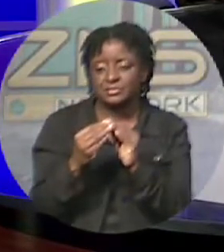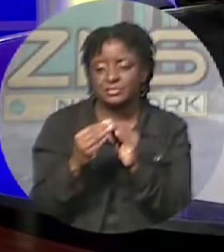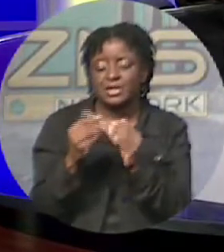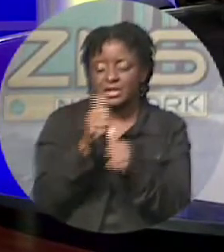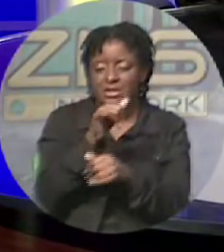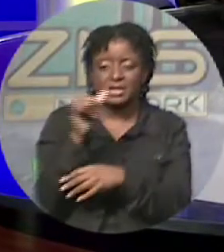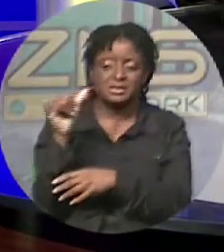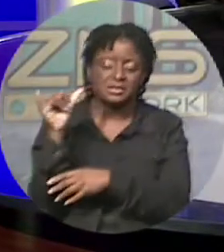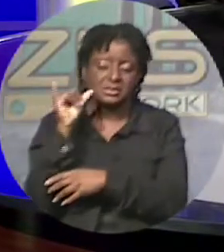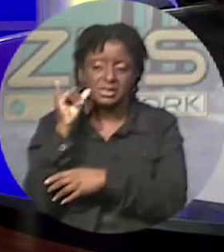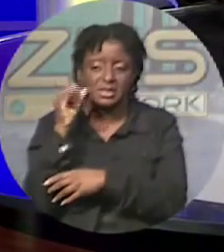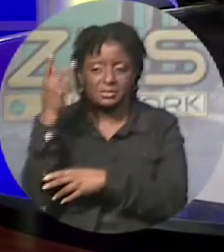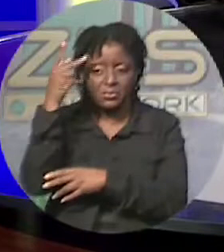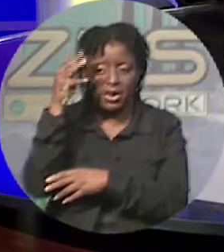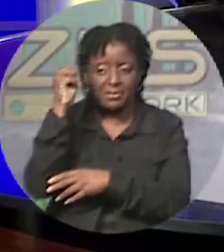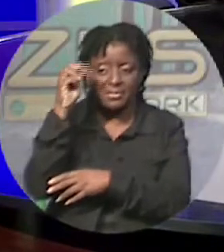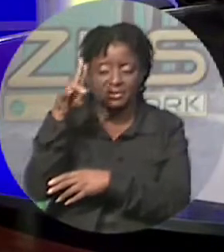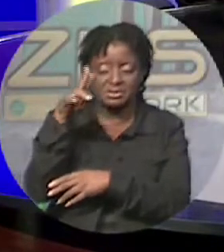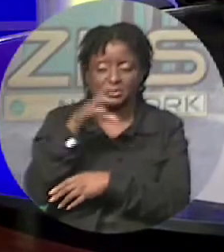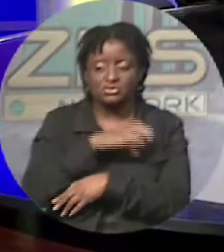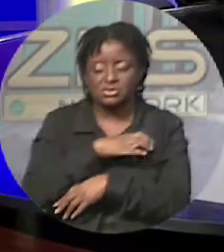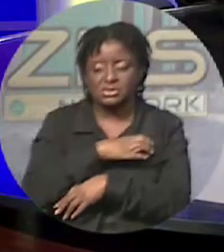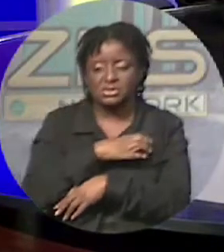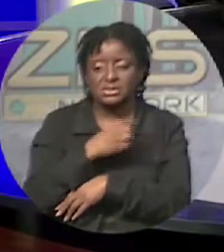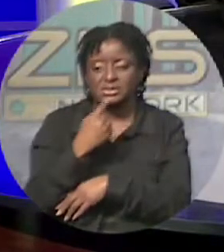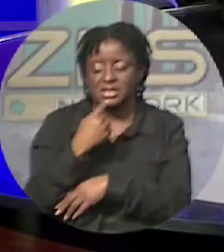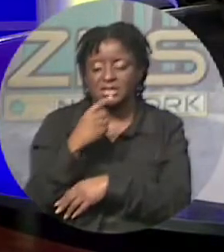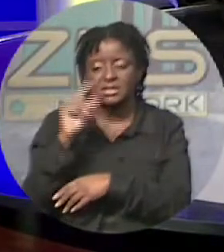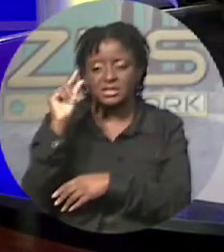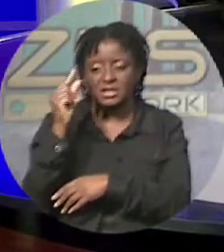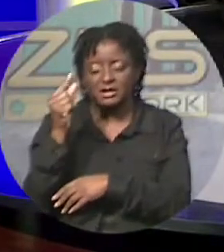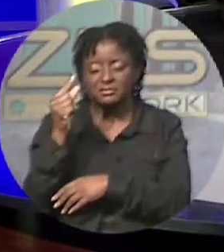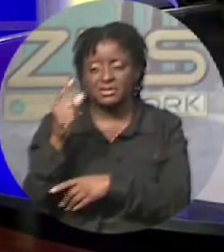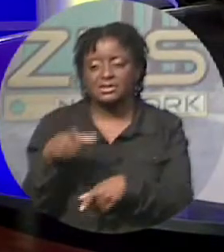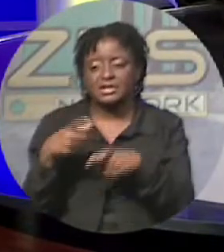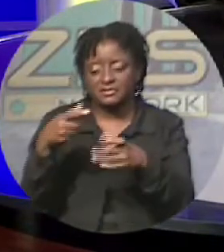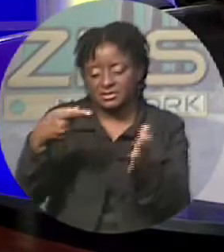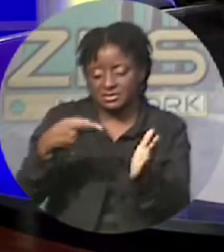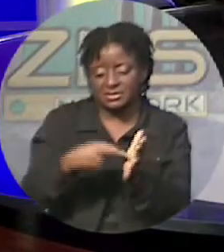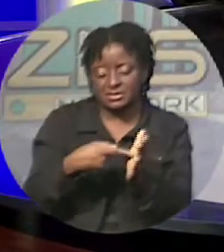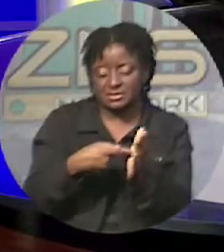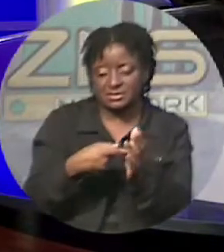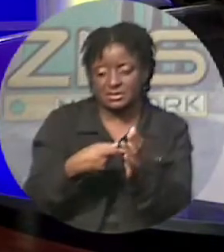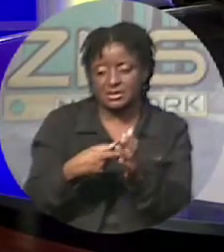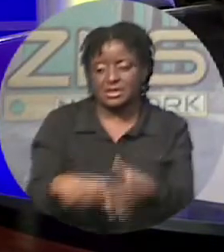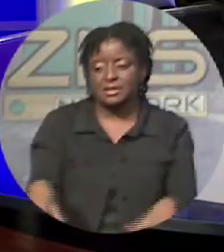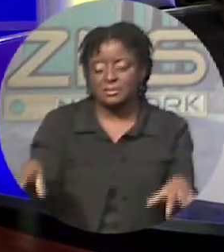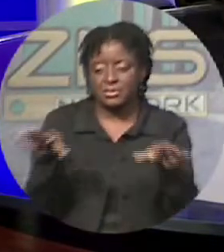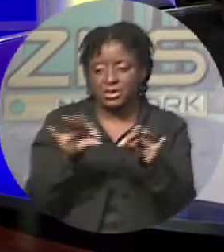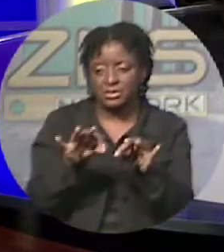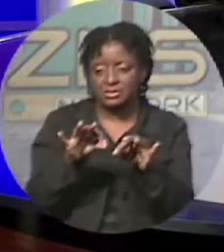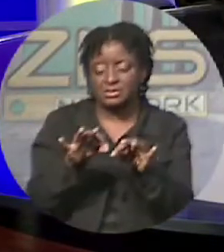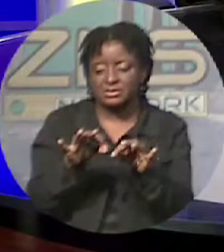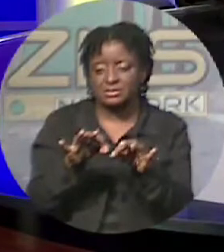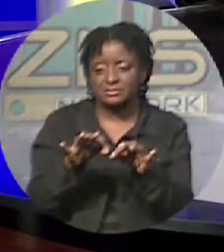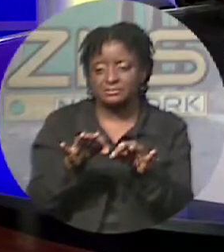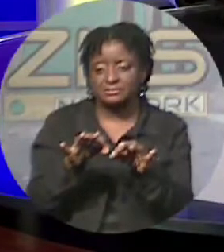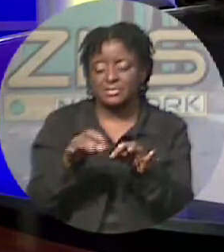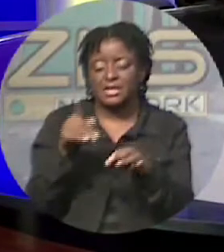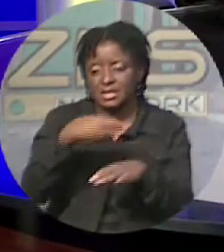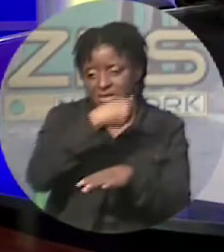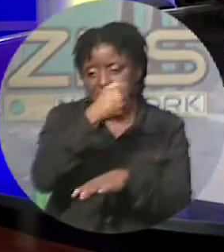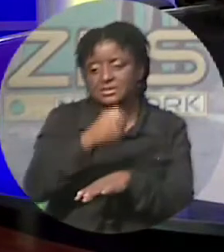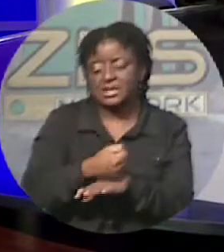Perry Christie, was clear that his government has given this issue priority as it's considered a national security threat. Now, he established